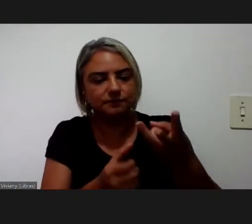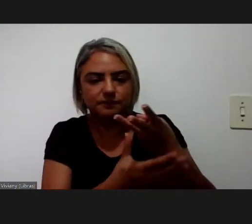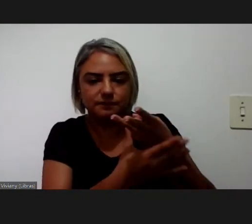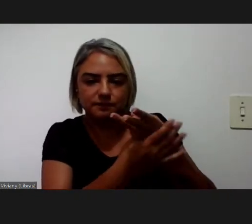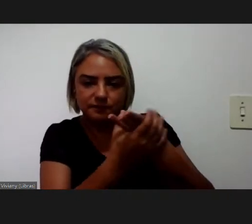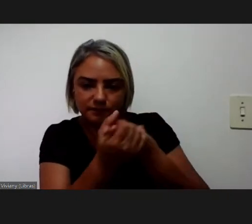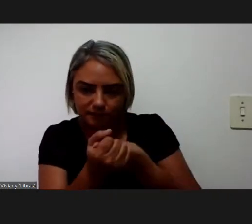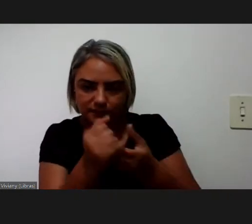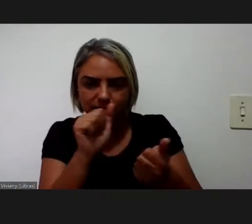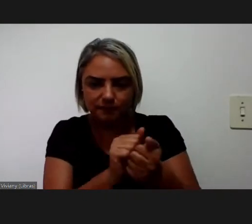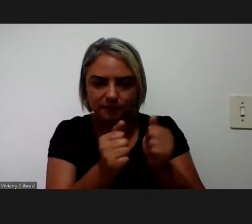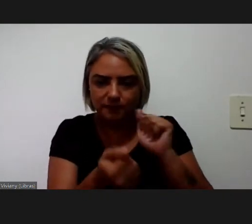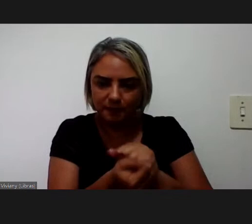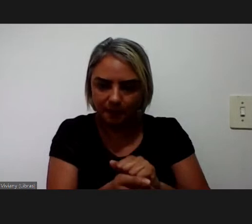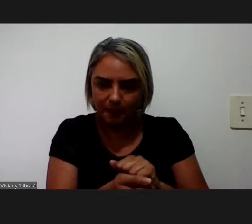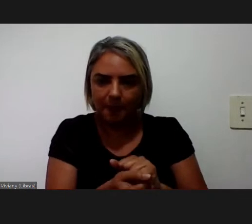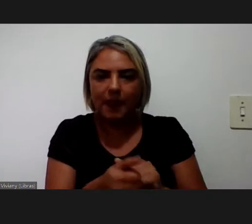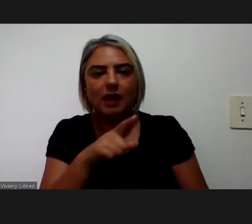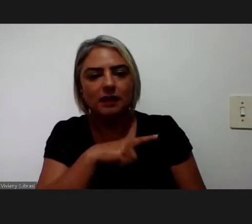the support